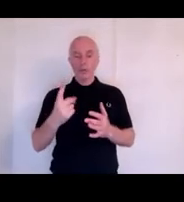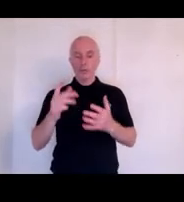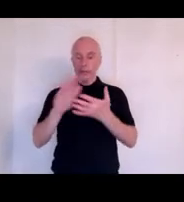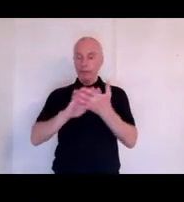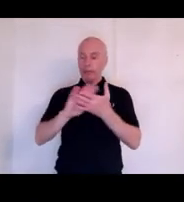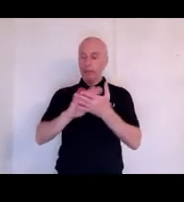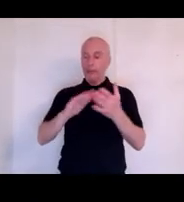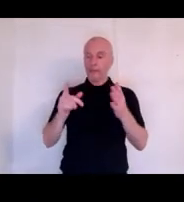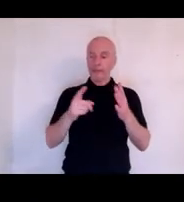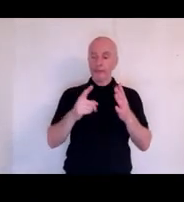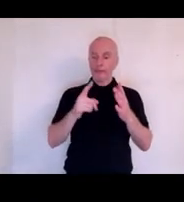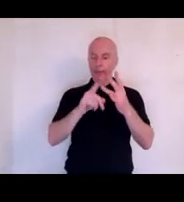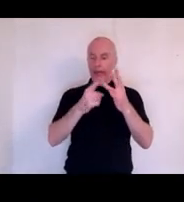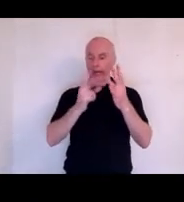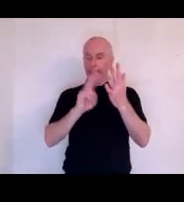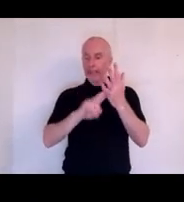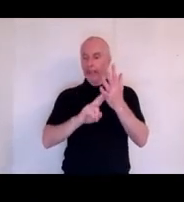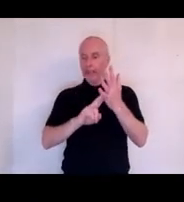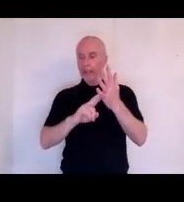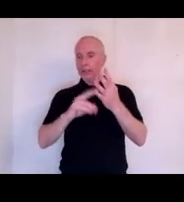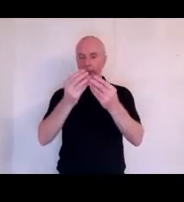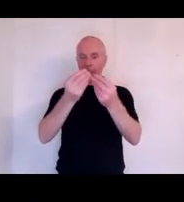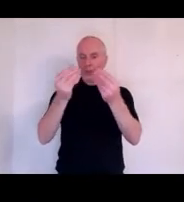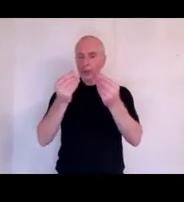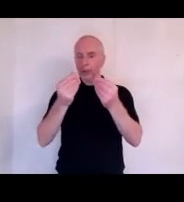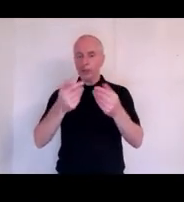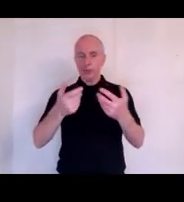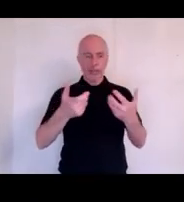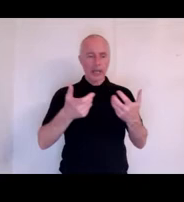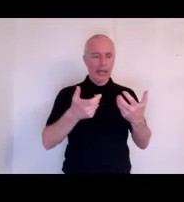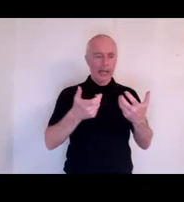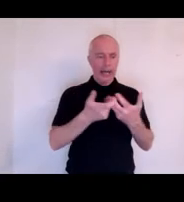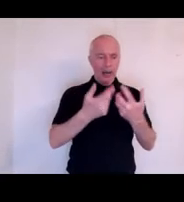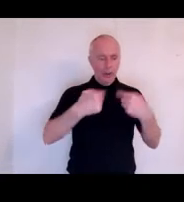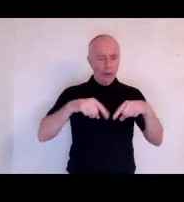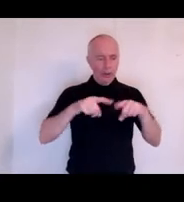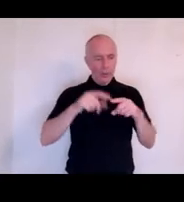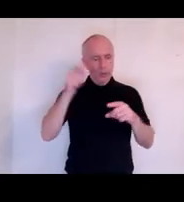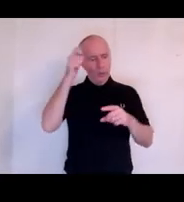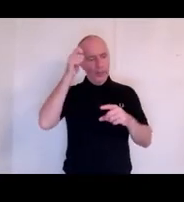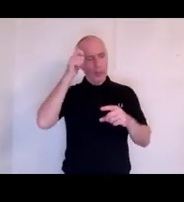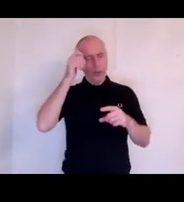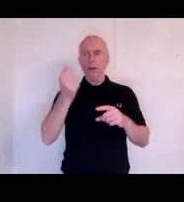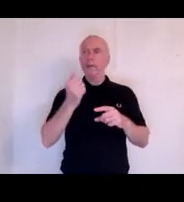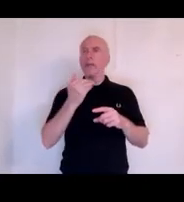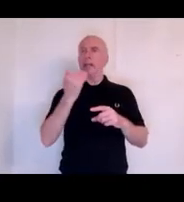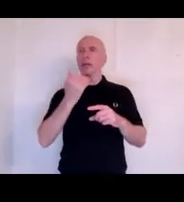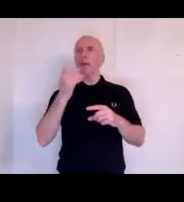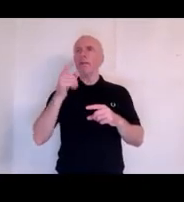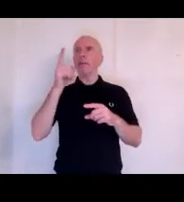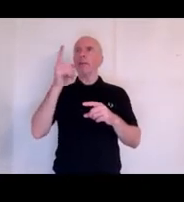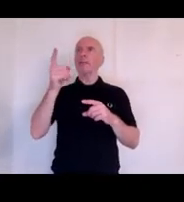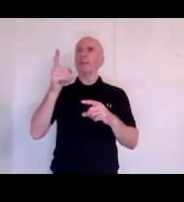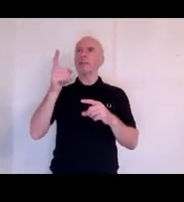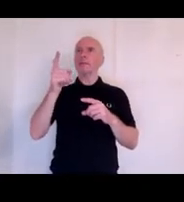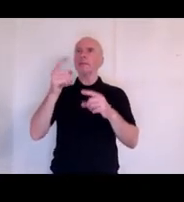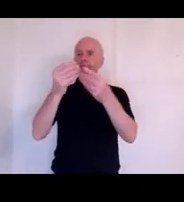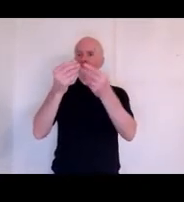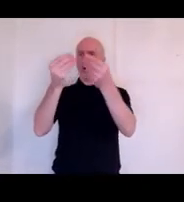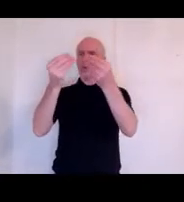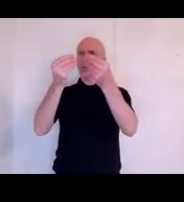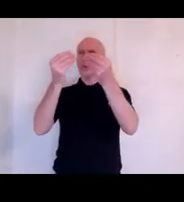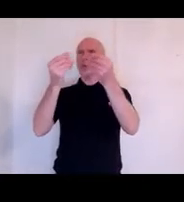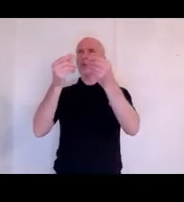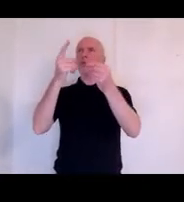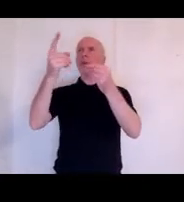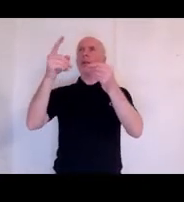But the question is how can we be sure that we've got enough americium-241 to ionize the air for the detector to work without having